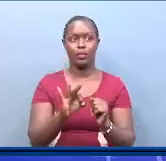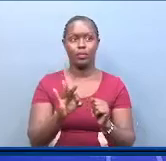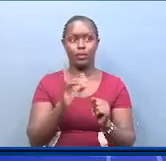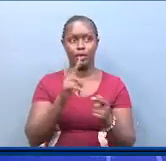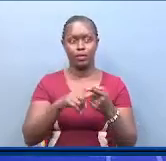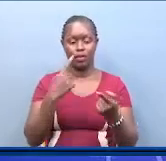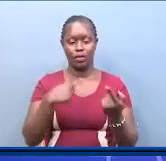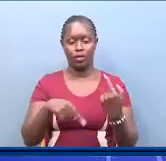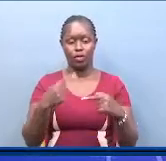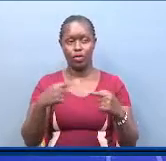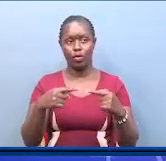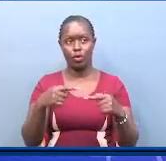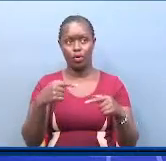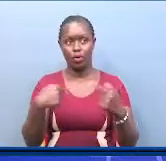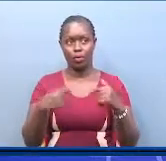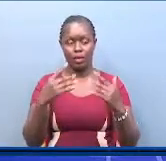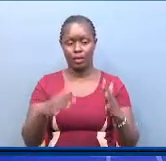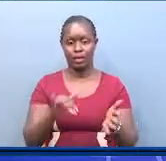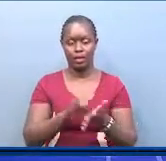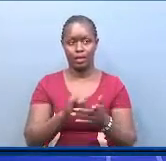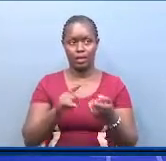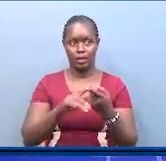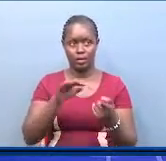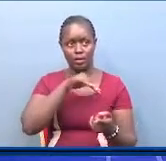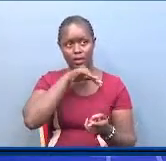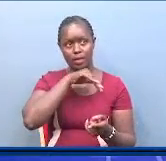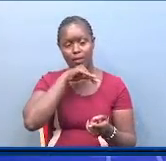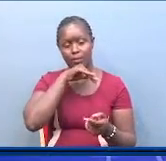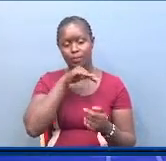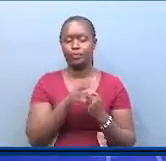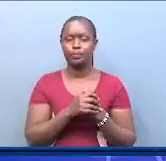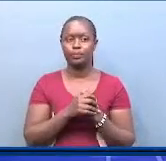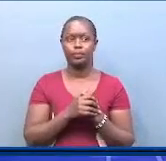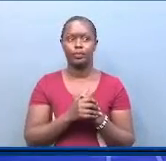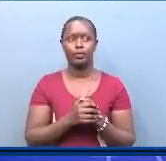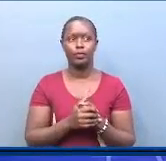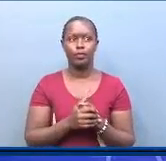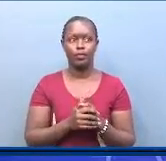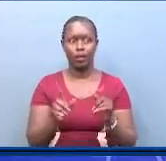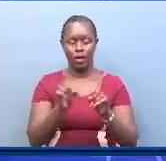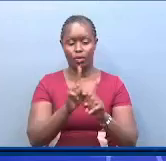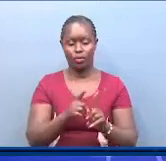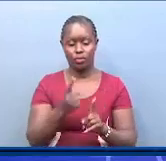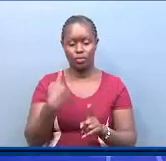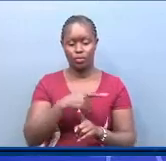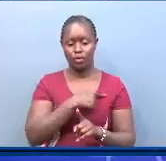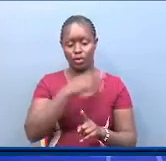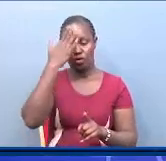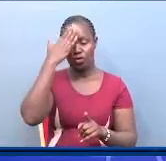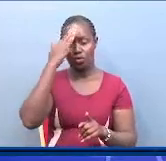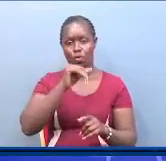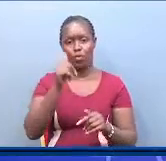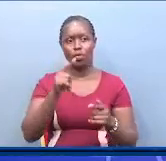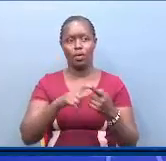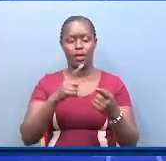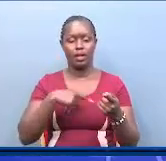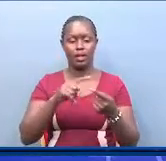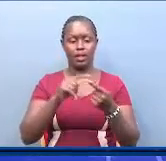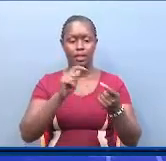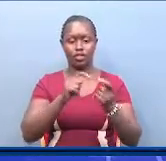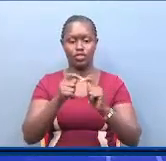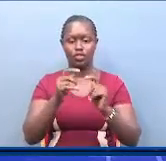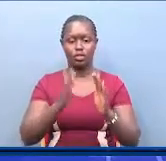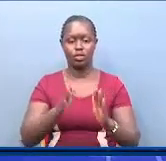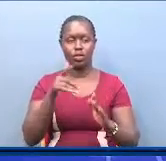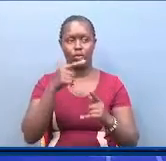the competitors, that is His Excellency Raila Amolo Odinga. And we all know the game changer, whoever